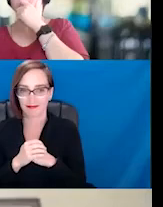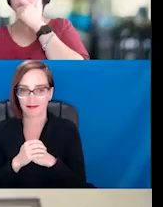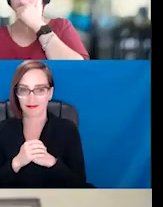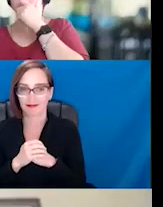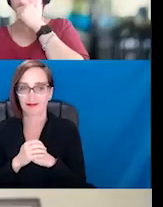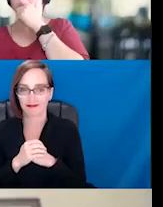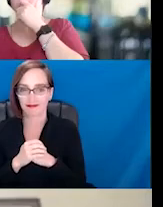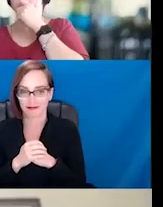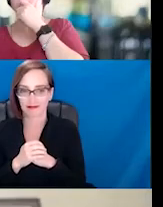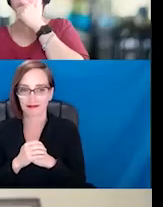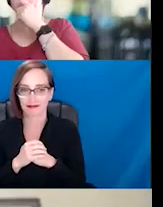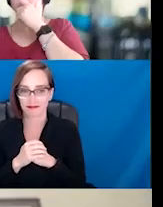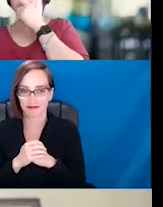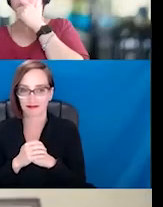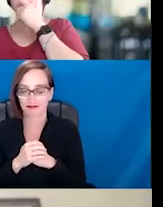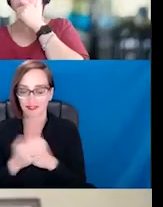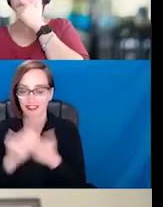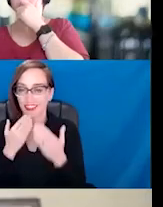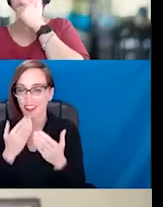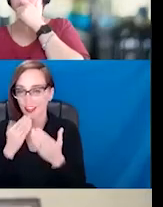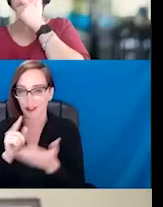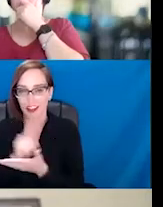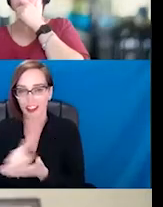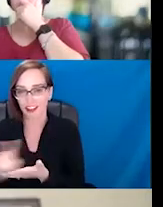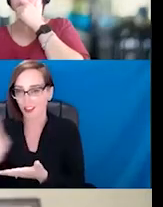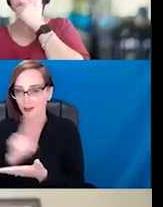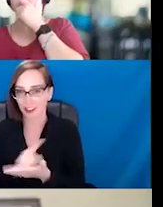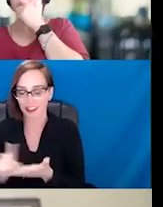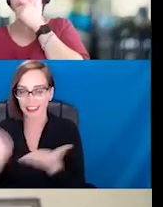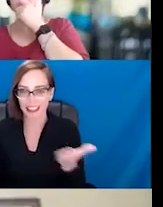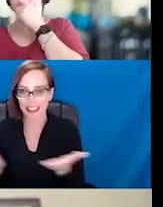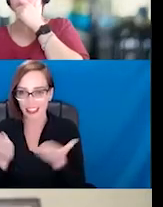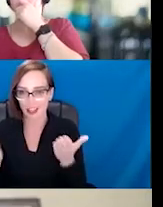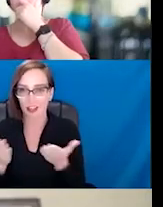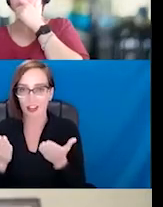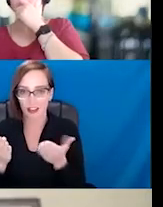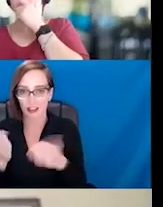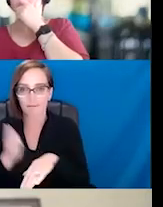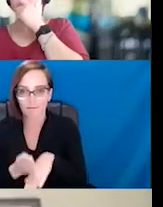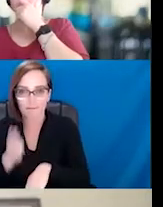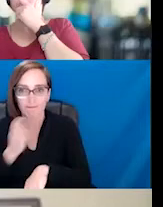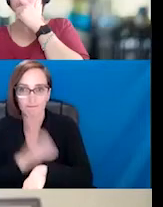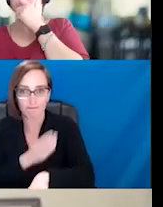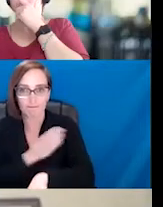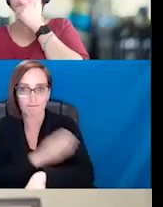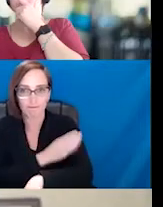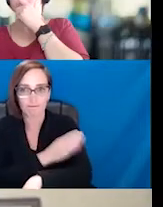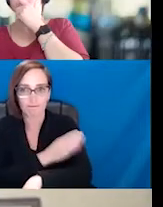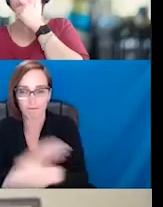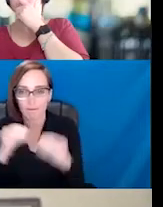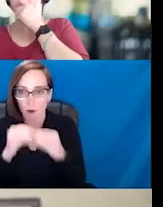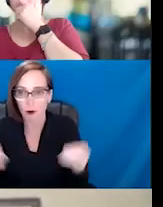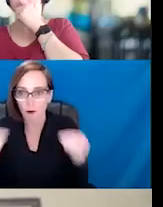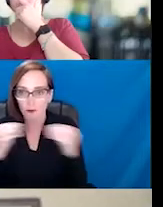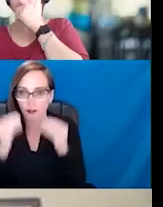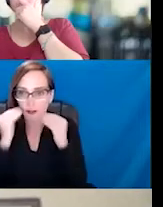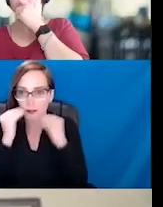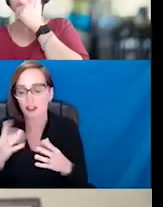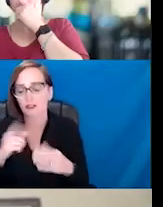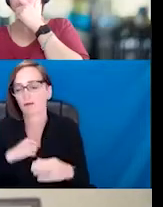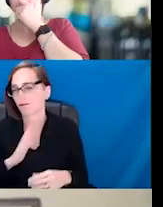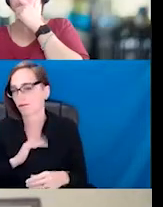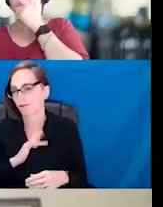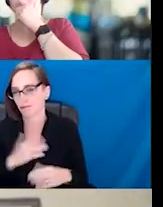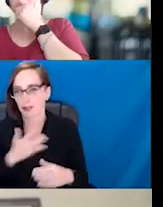every week here, obviously we're moving at warp speed. Just really appreciate everybody's time.